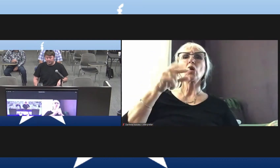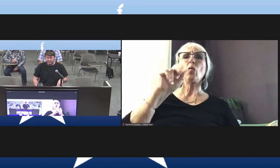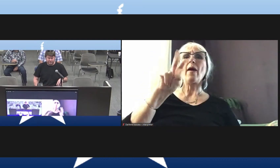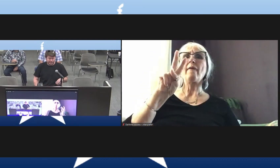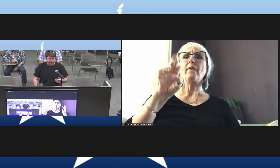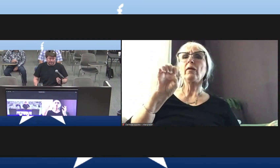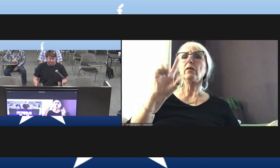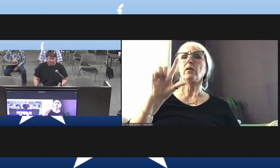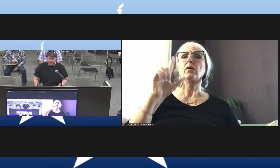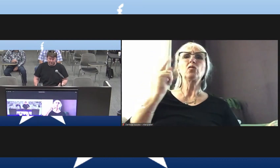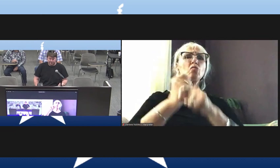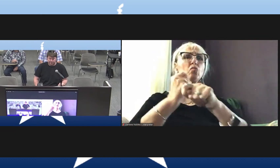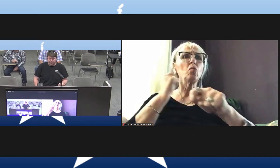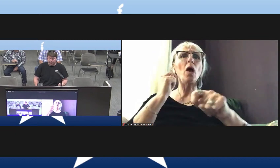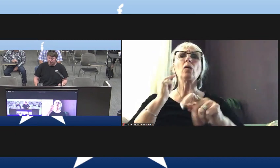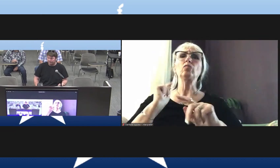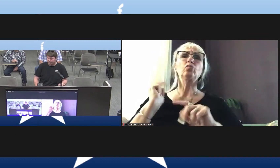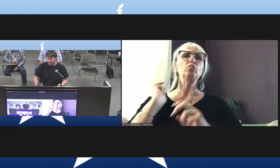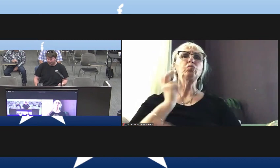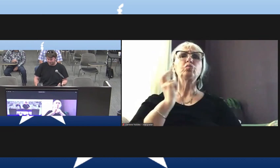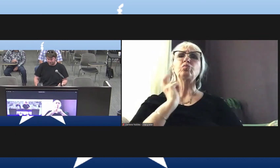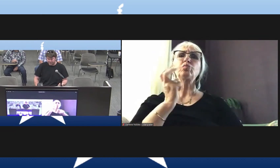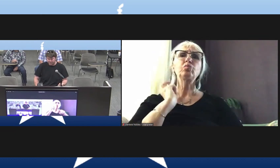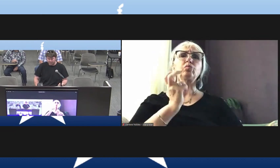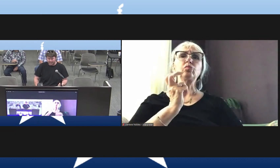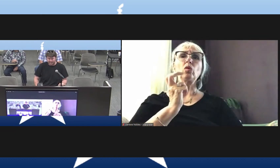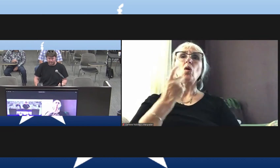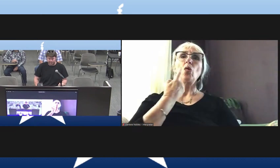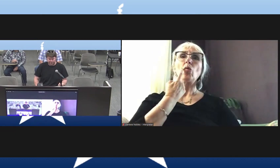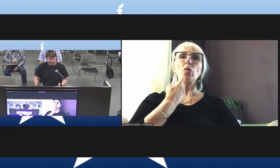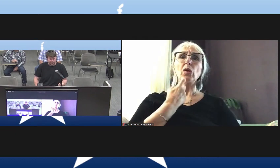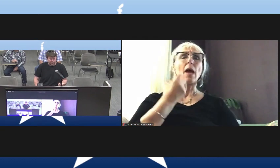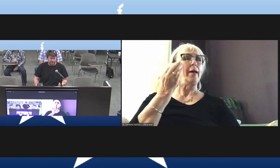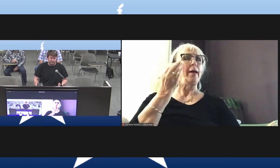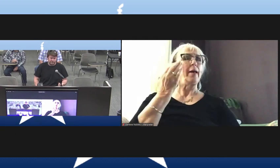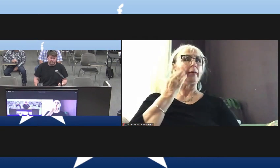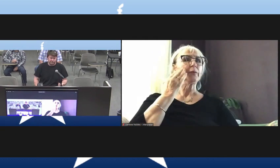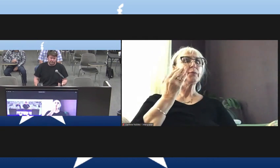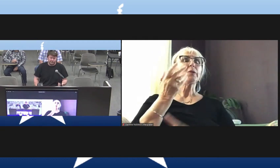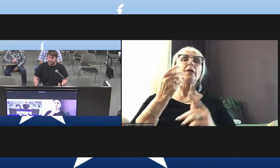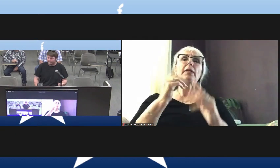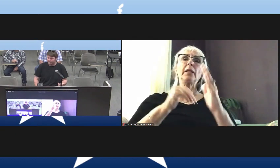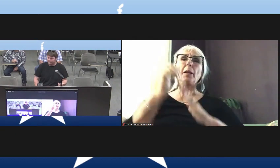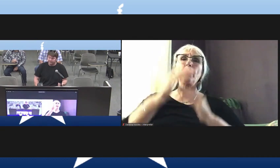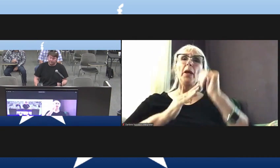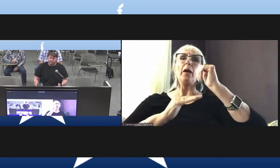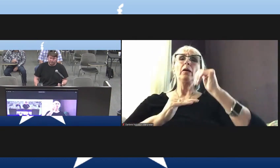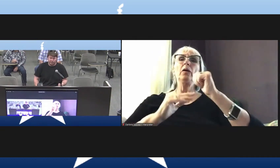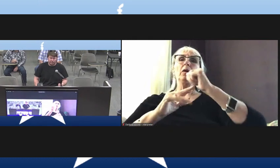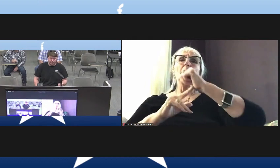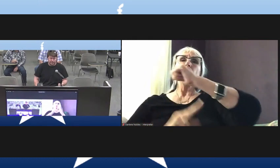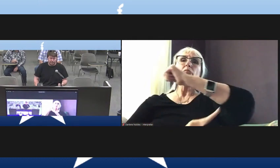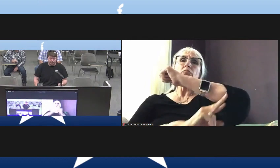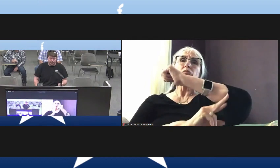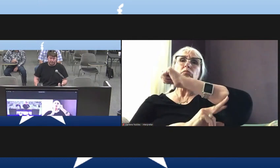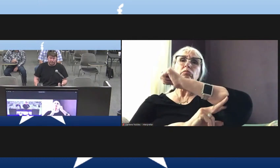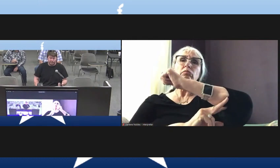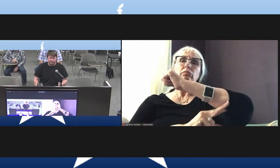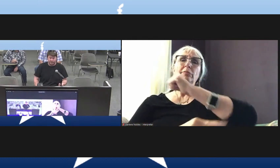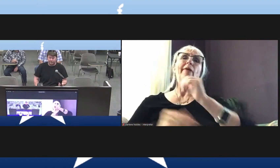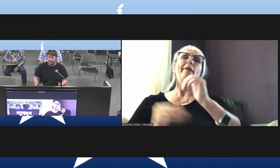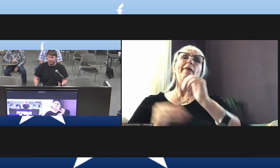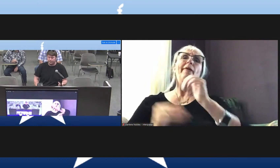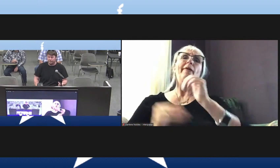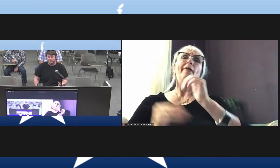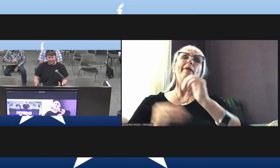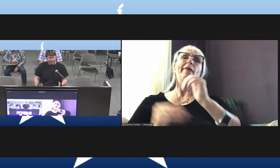recently, as I'm sure y'all are aware, the last few years, the bridge was rebuilt, and that was out for a very long time. And when it finally got